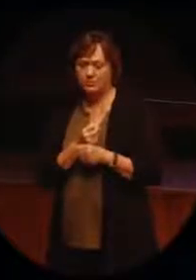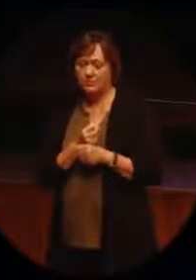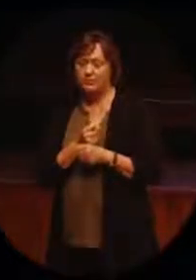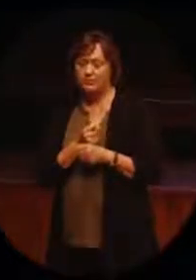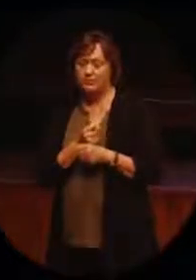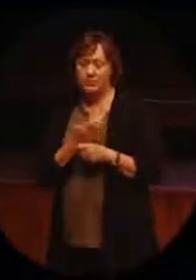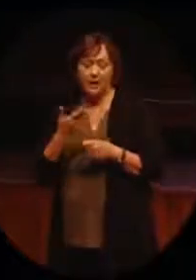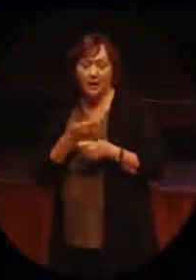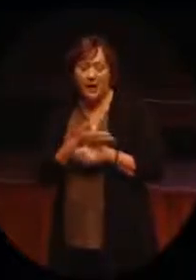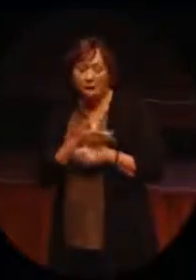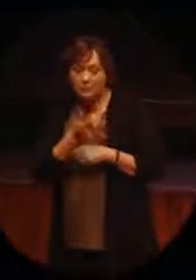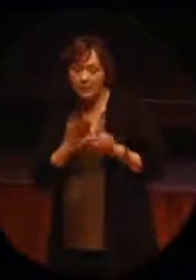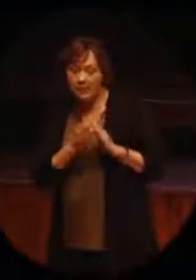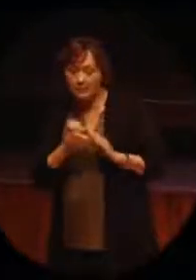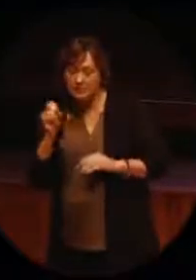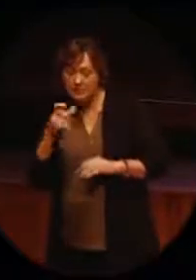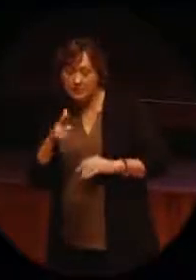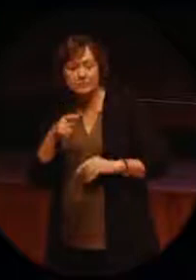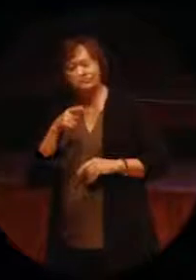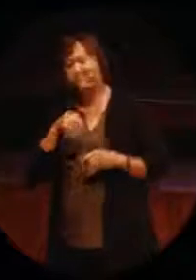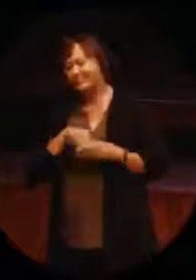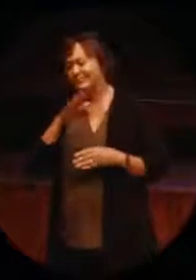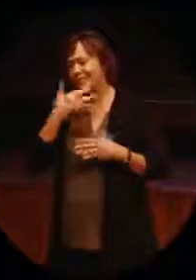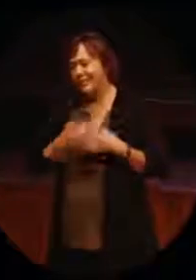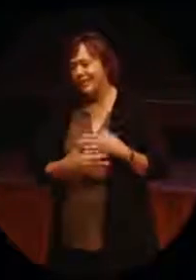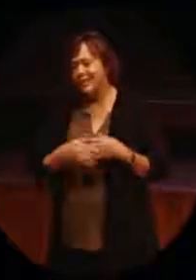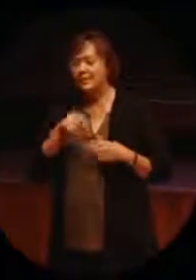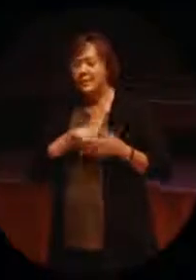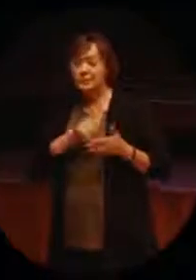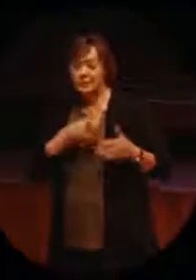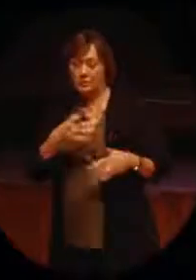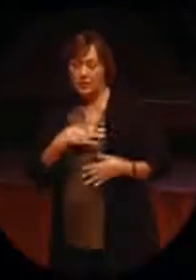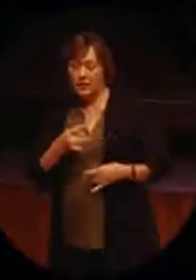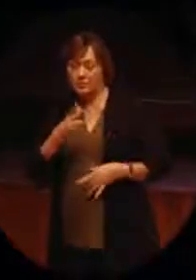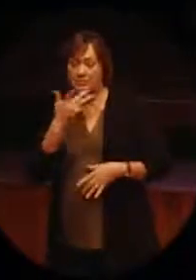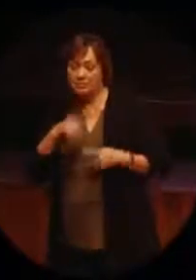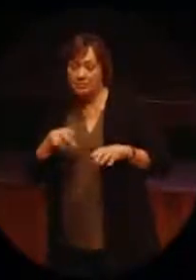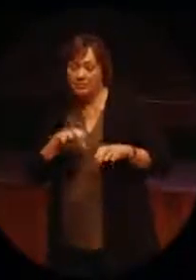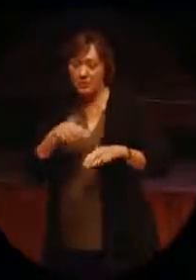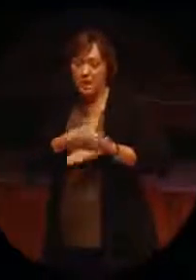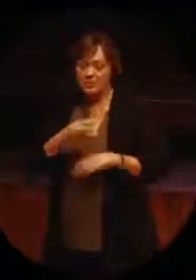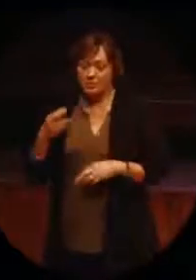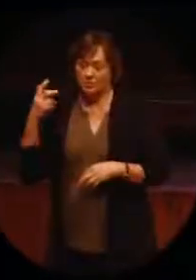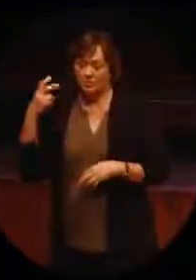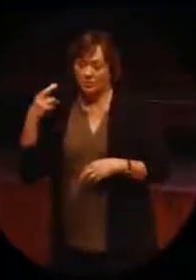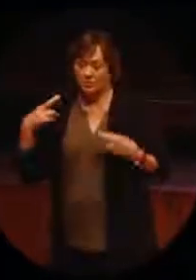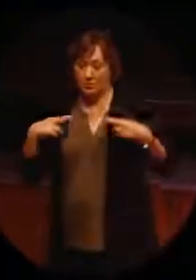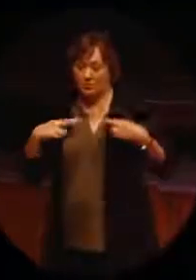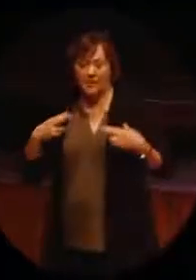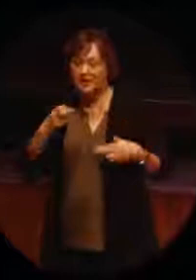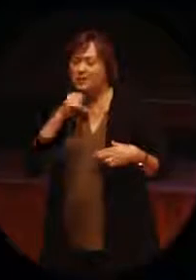And once you're a SEAL, it's always in your blood. It's what you like to do, even after you retire. They wanted to make him an